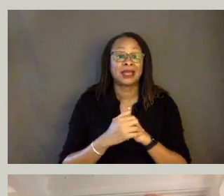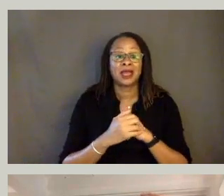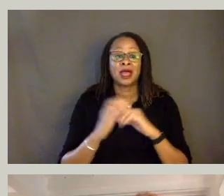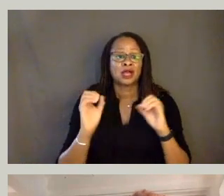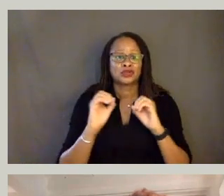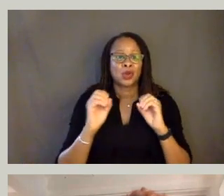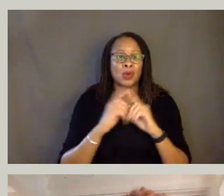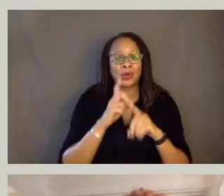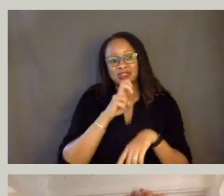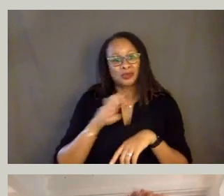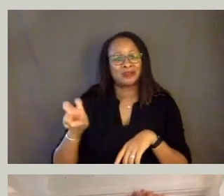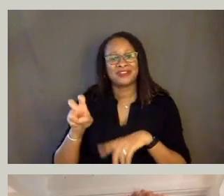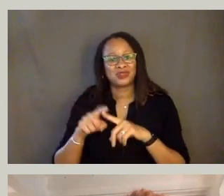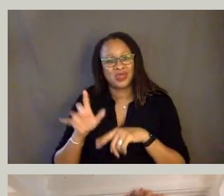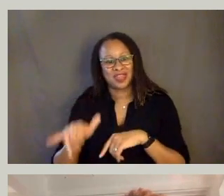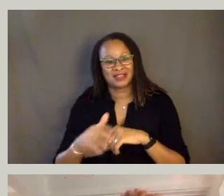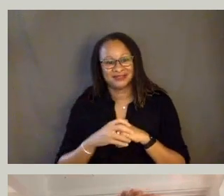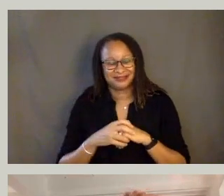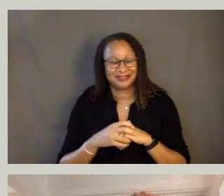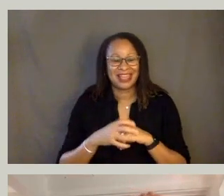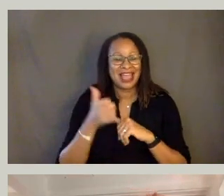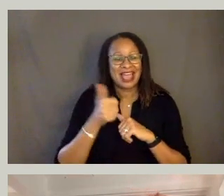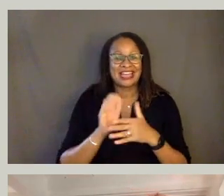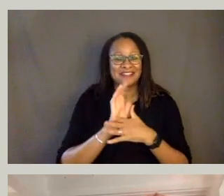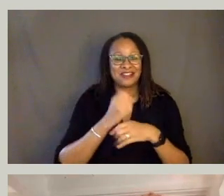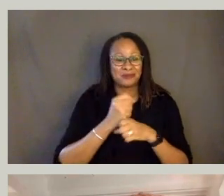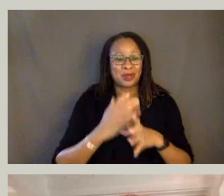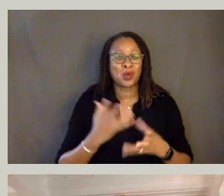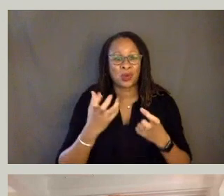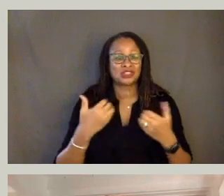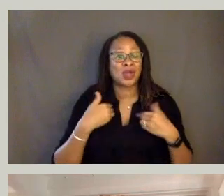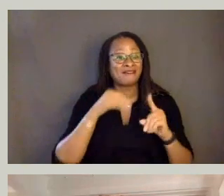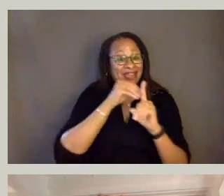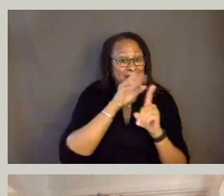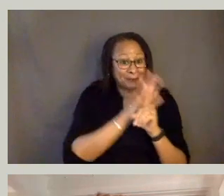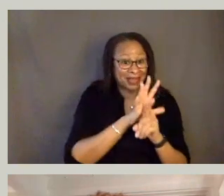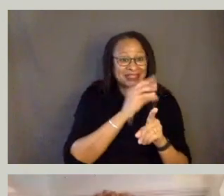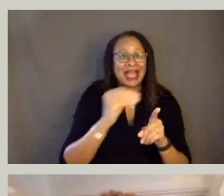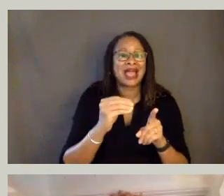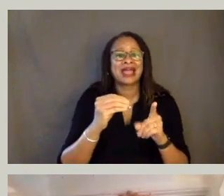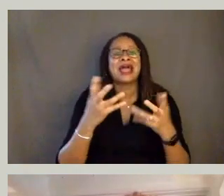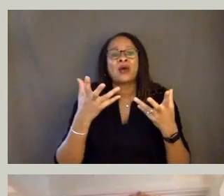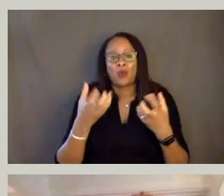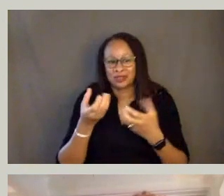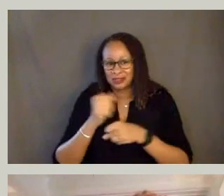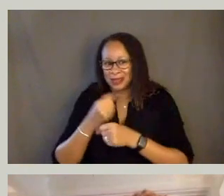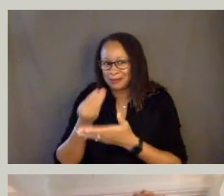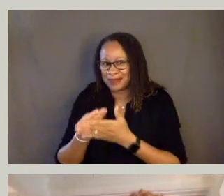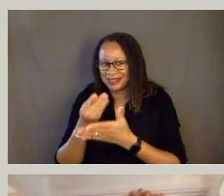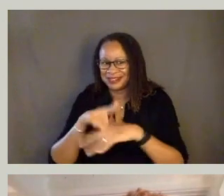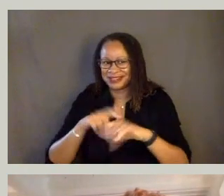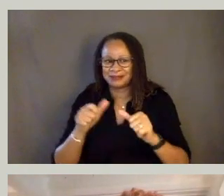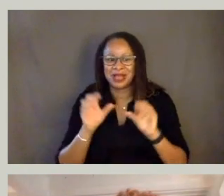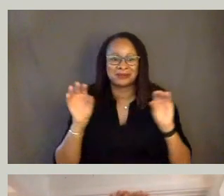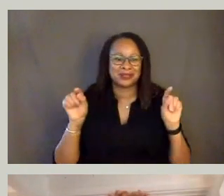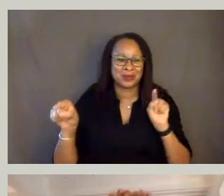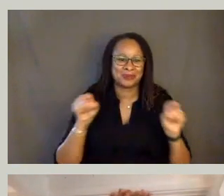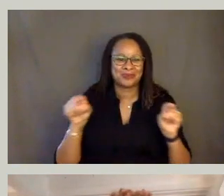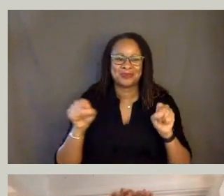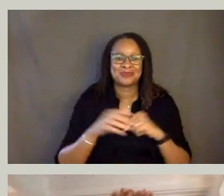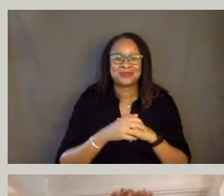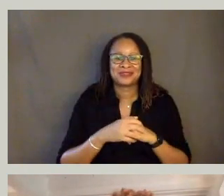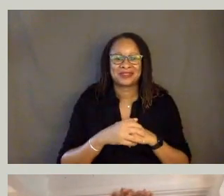two. I mean, you know. Any filmmaker wants to both have impact and be able to make some money. That's yeah. I